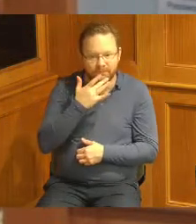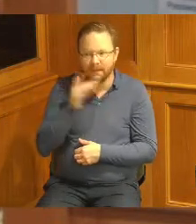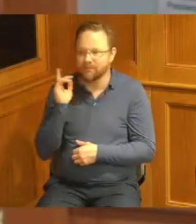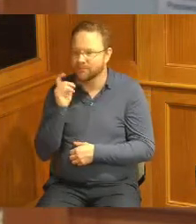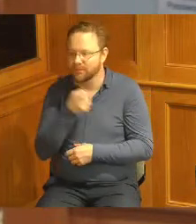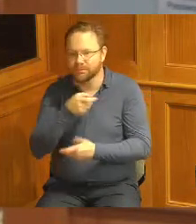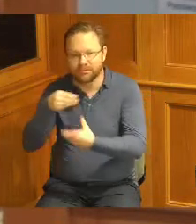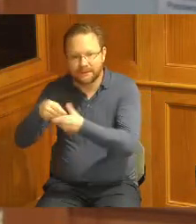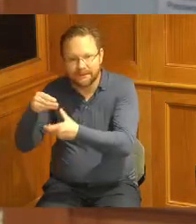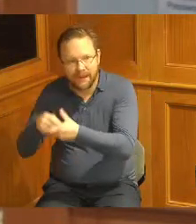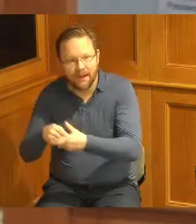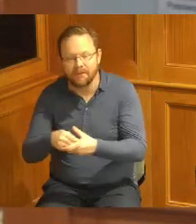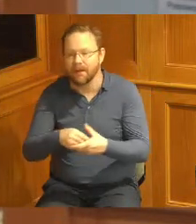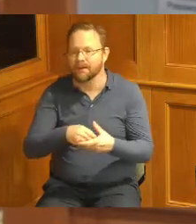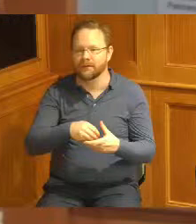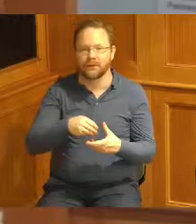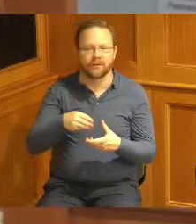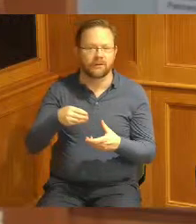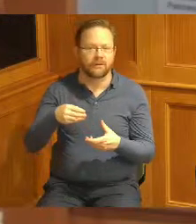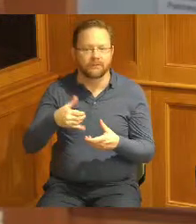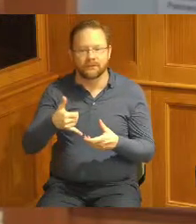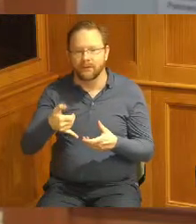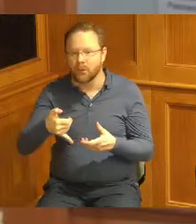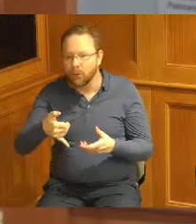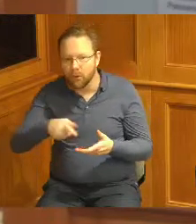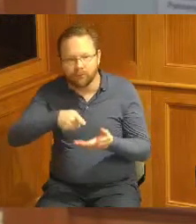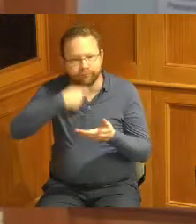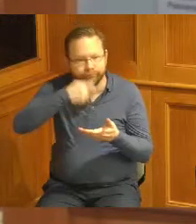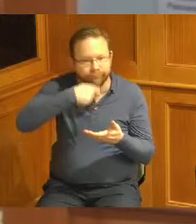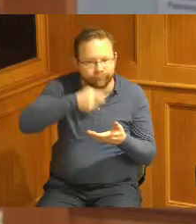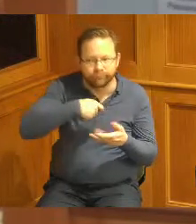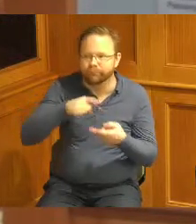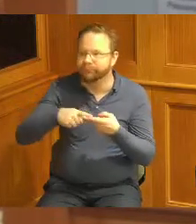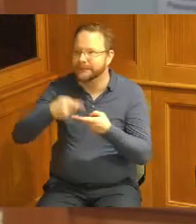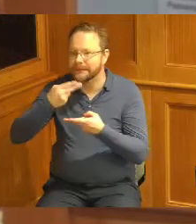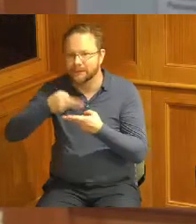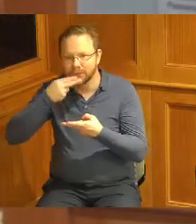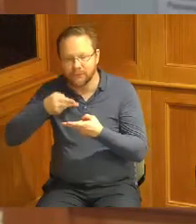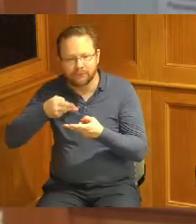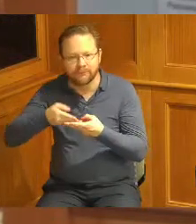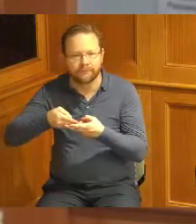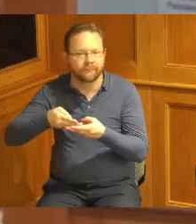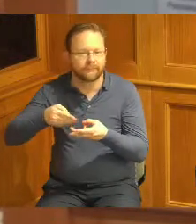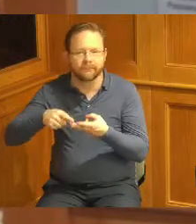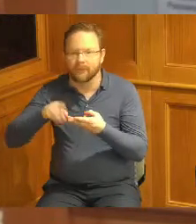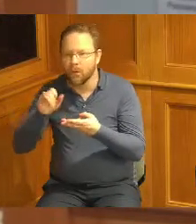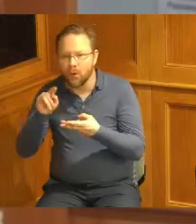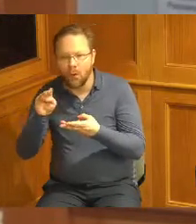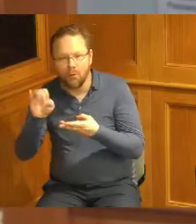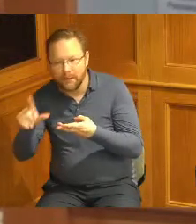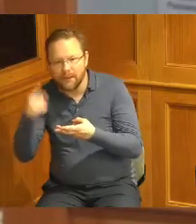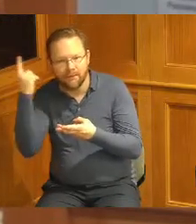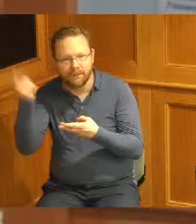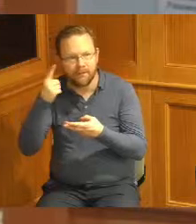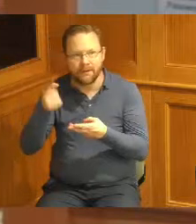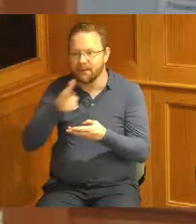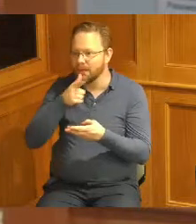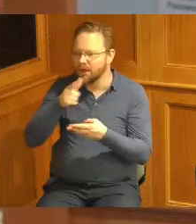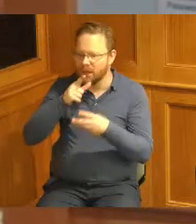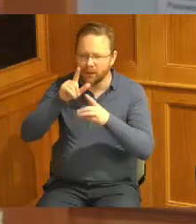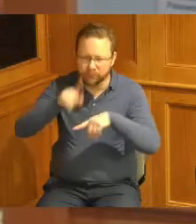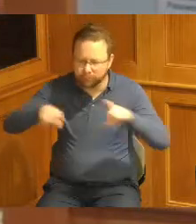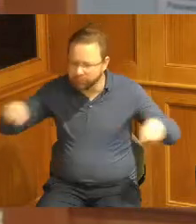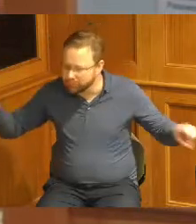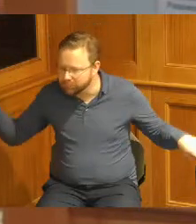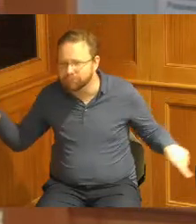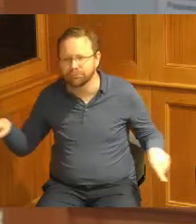you have breakfast, you have a yogurt, might have a cereal, you might have some oatmeal. You go on through your day. Lunch has a whole variety of things that you